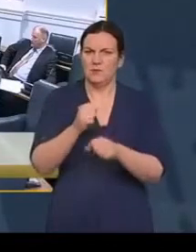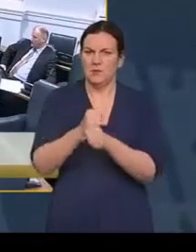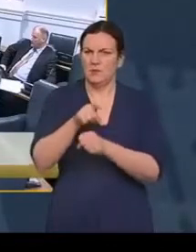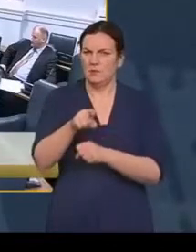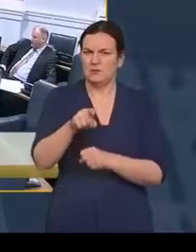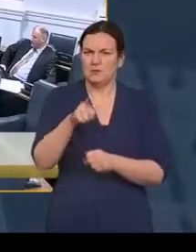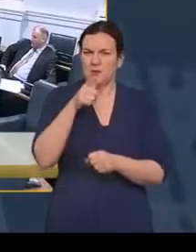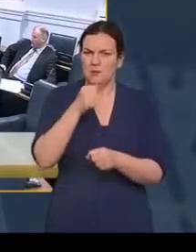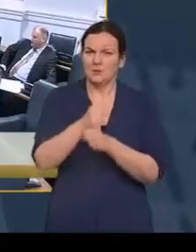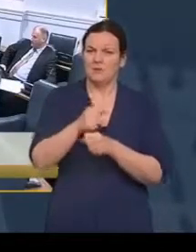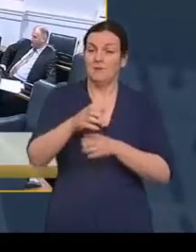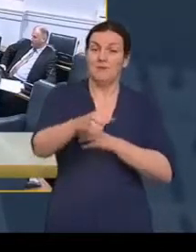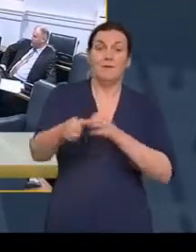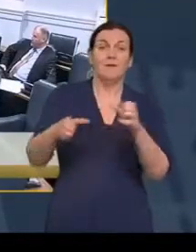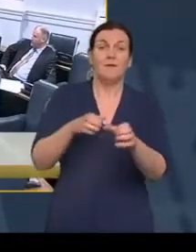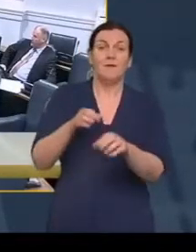for